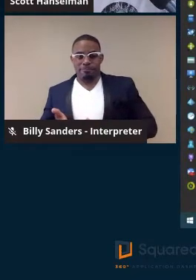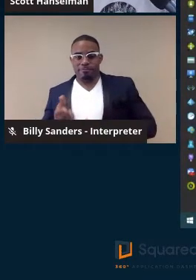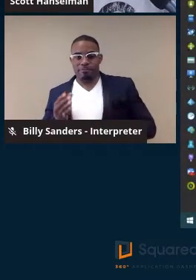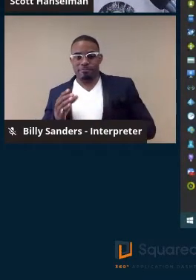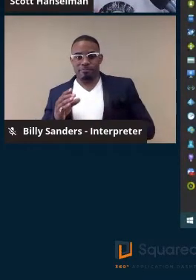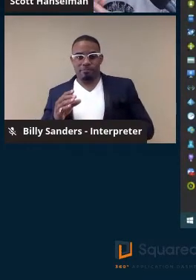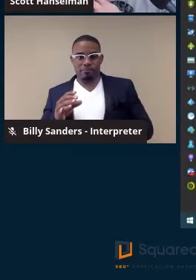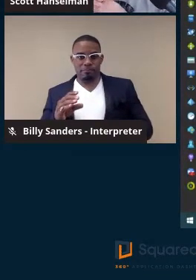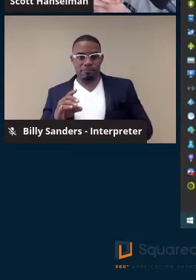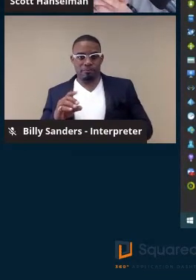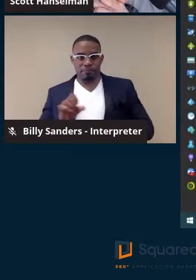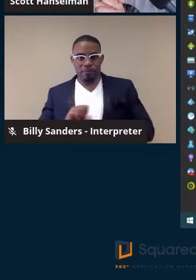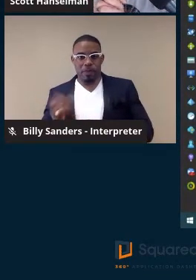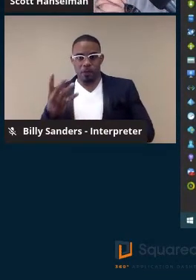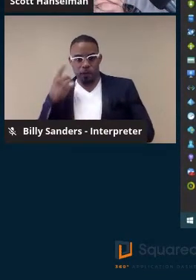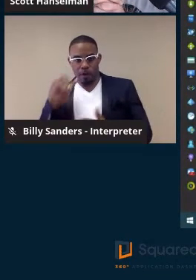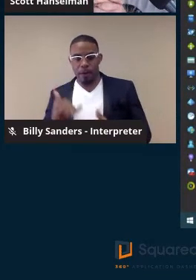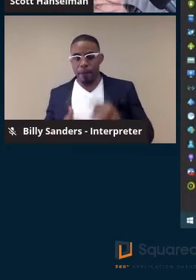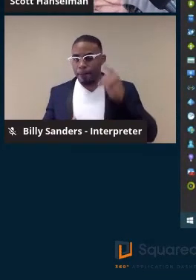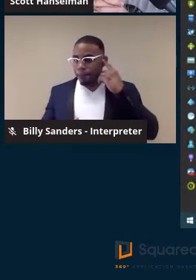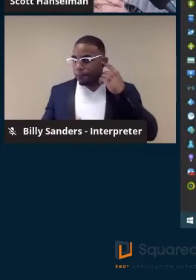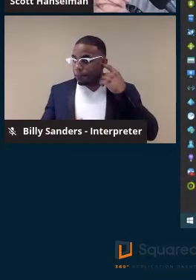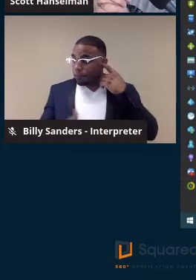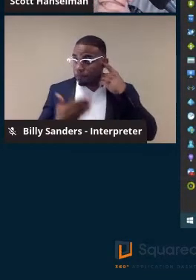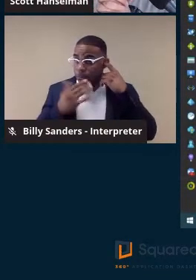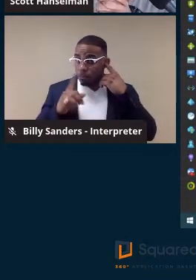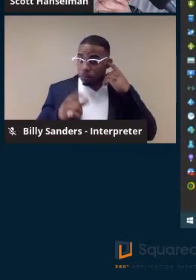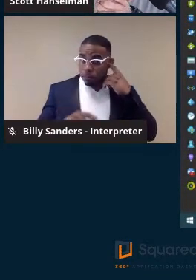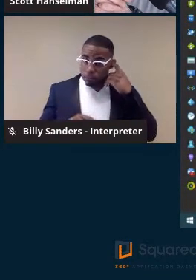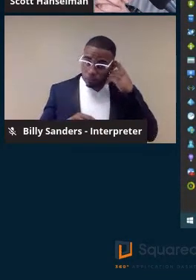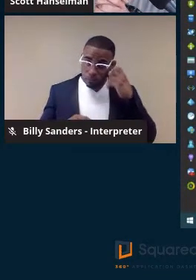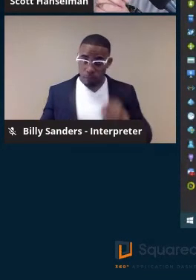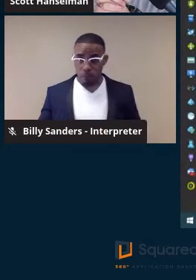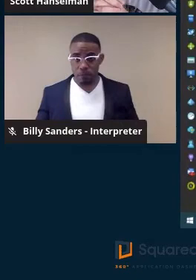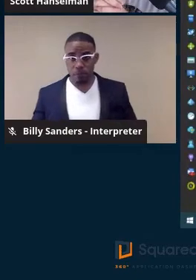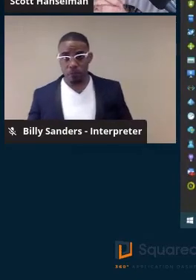for now. These are really good questions.